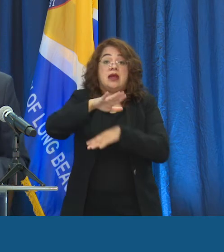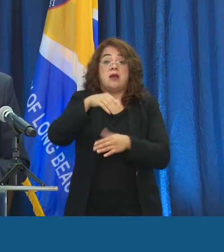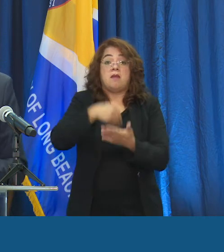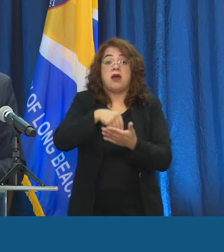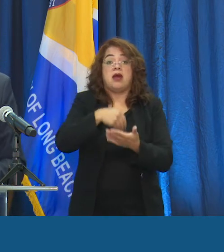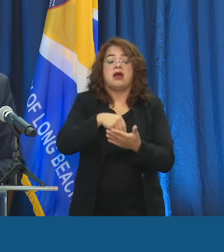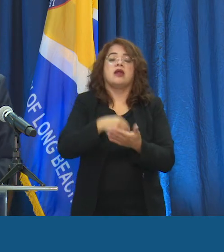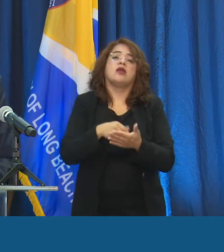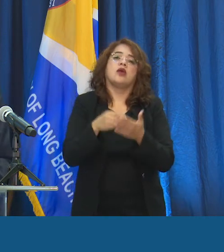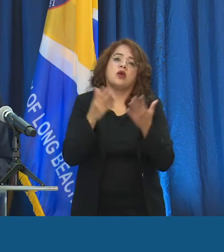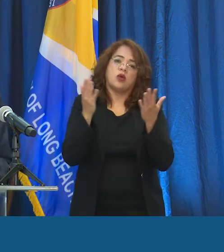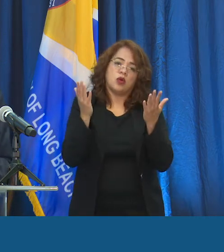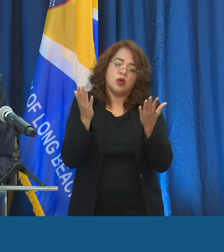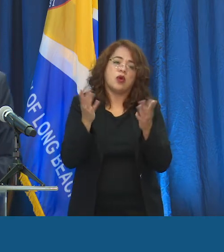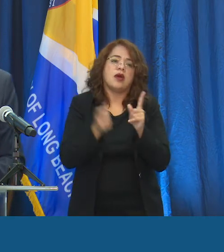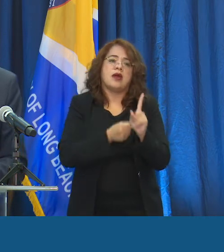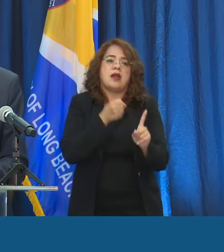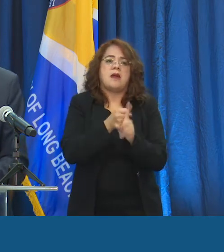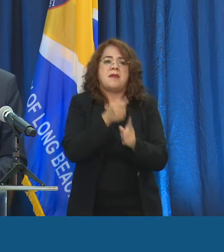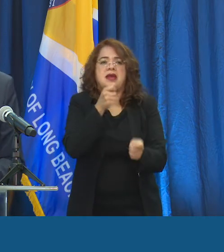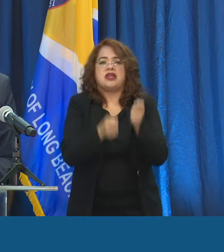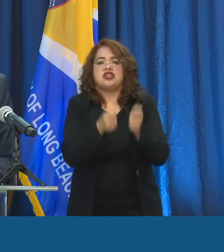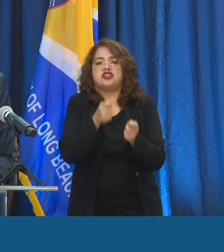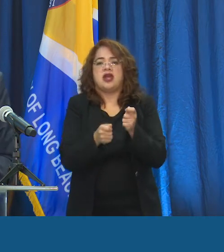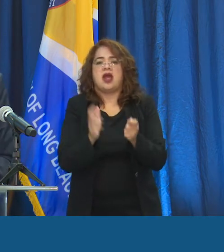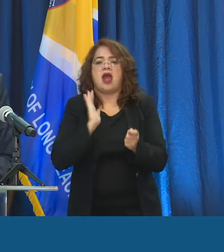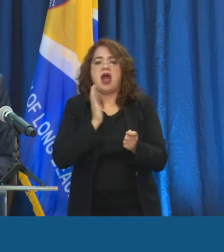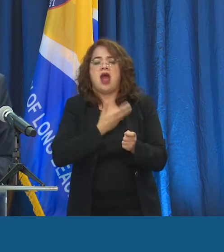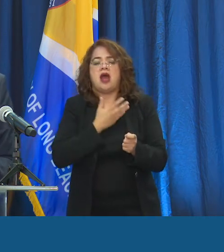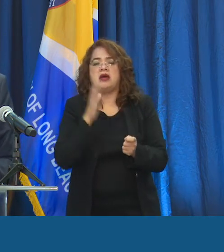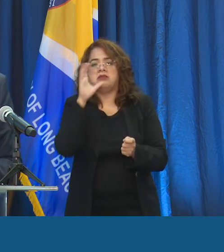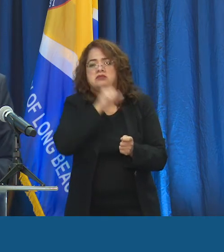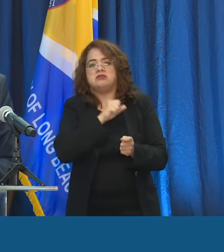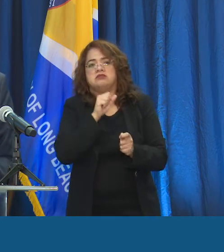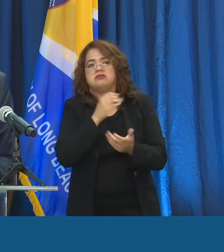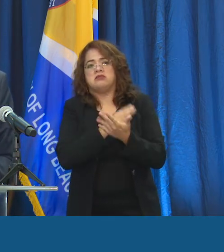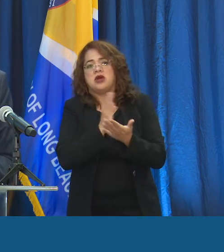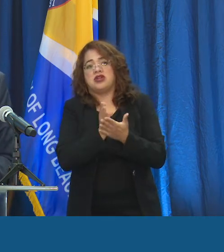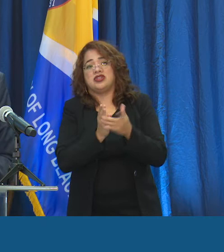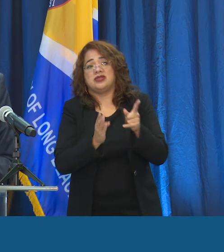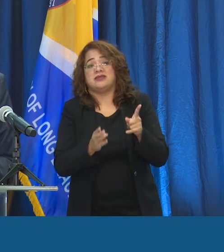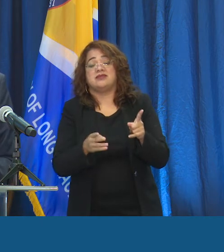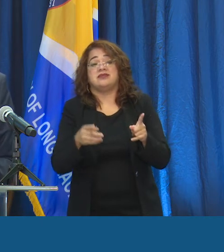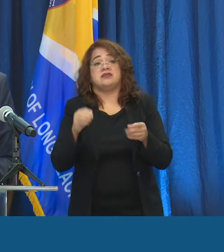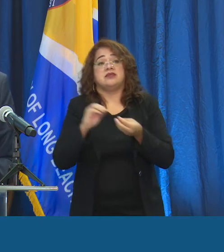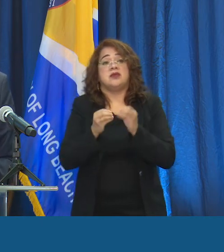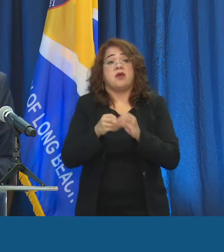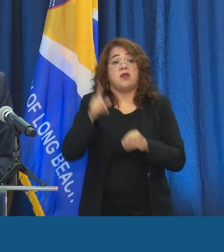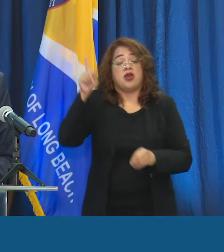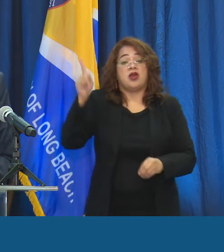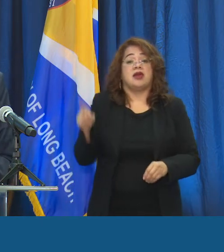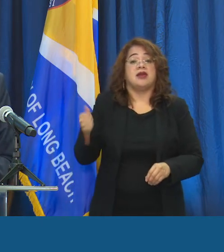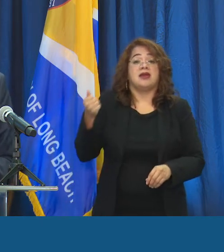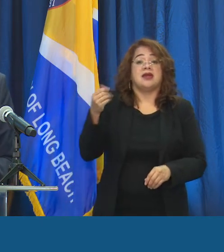could change some of these estimates. And so our budget is balanced. The highlights are that $18.8 million in